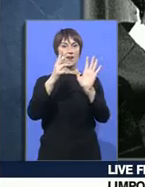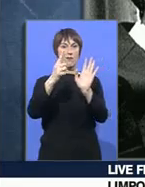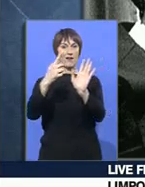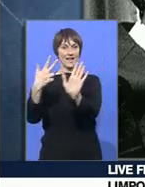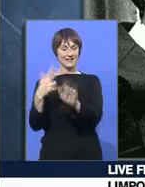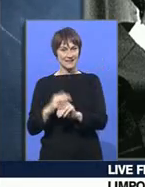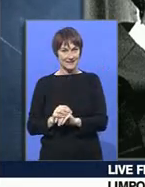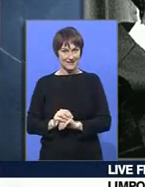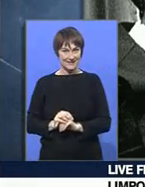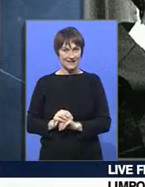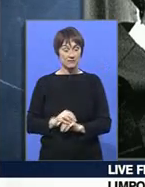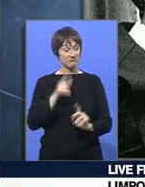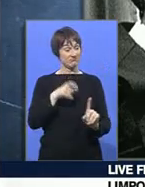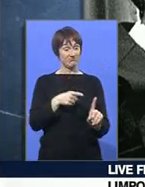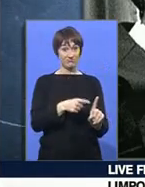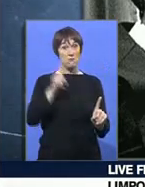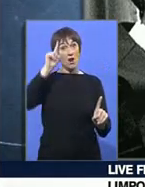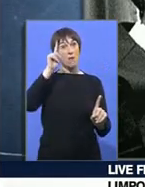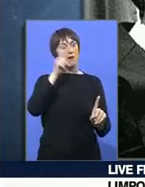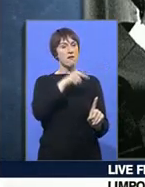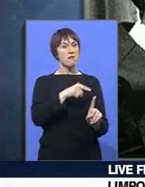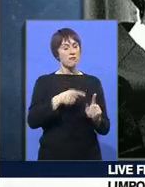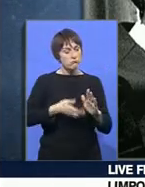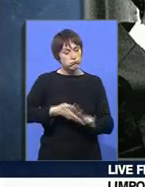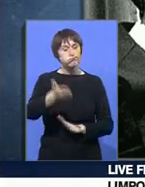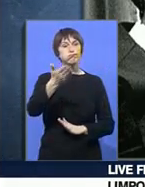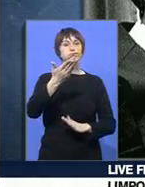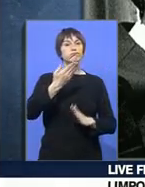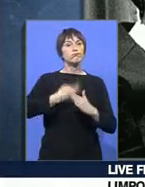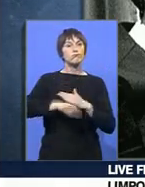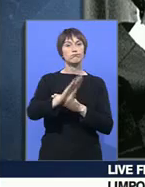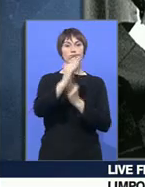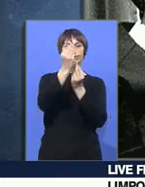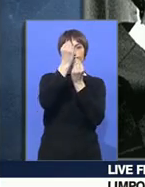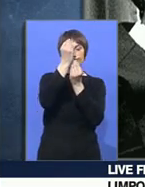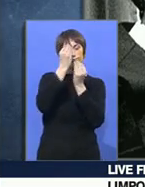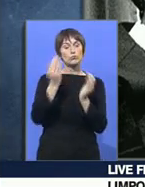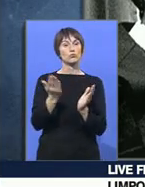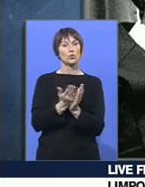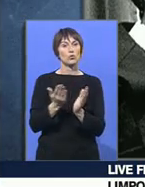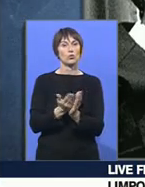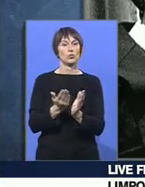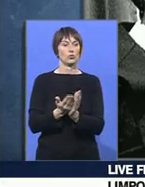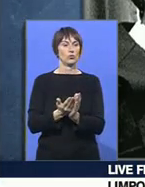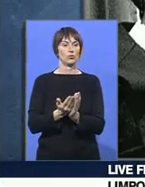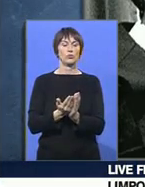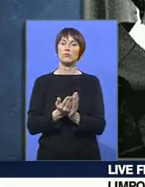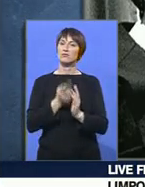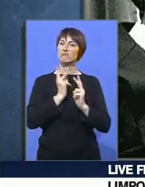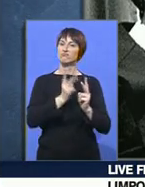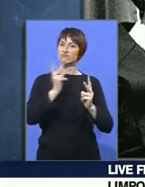Madiba was educated at Clarksburry and